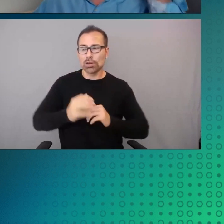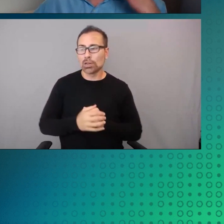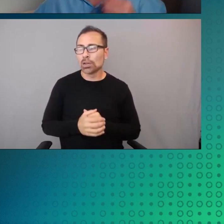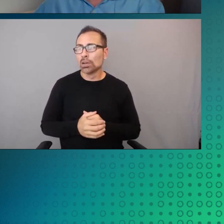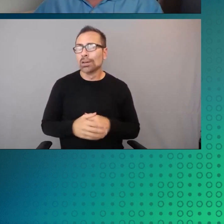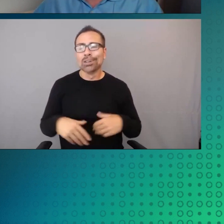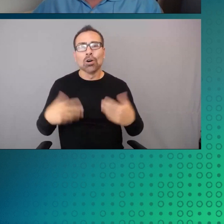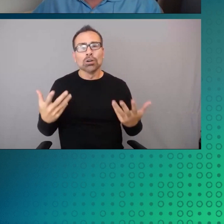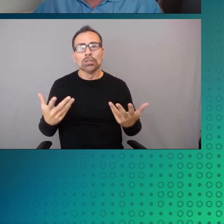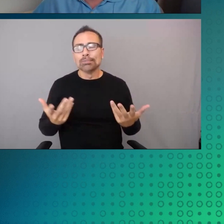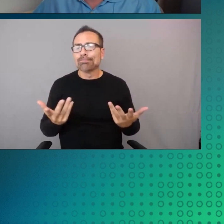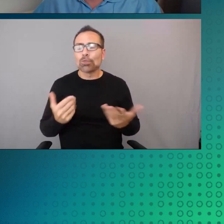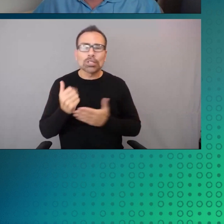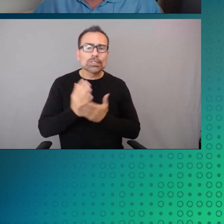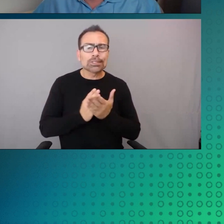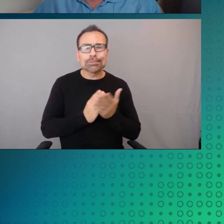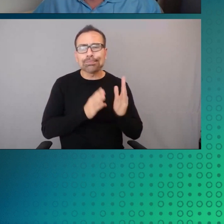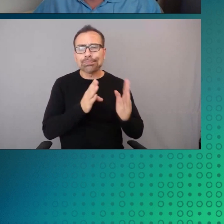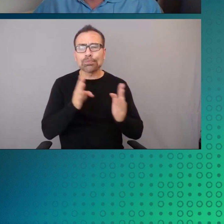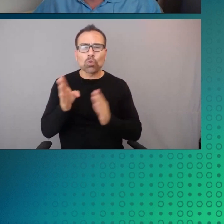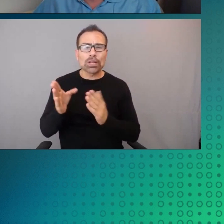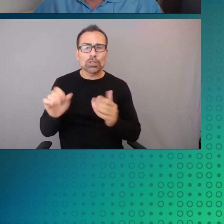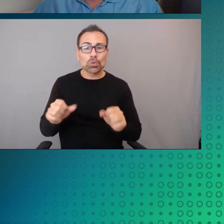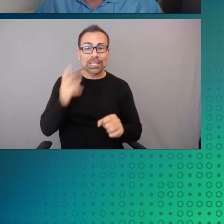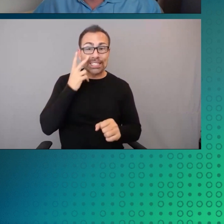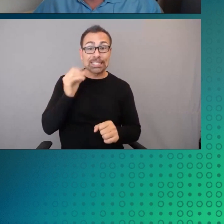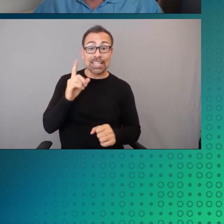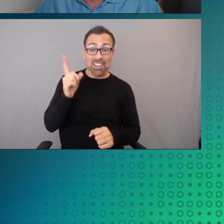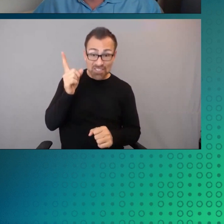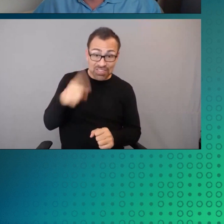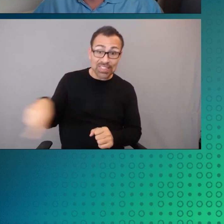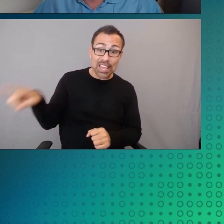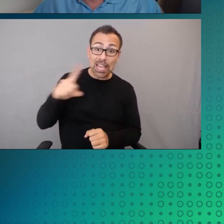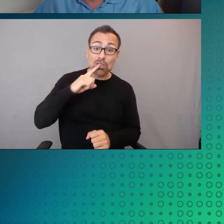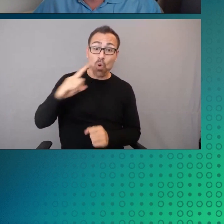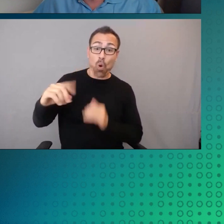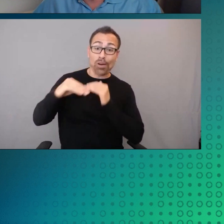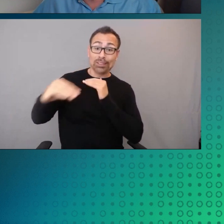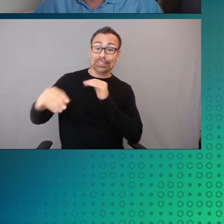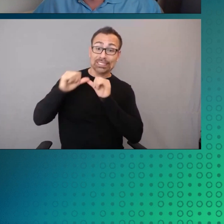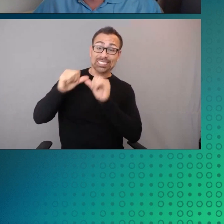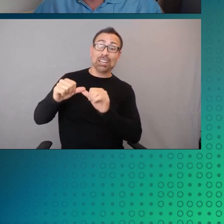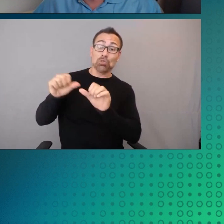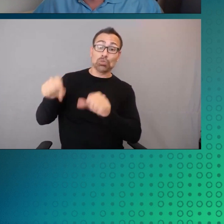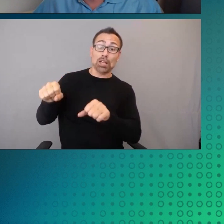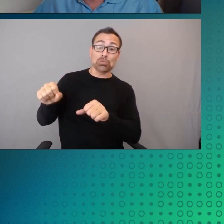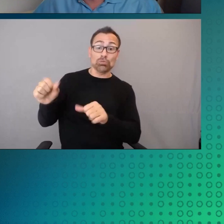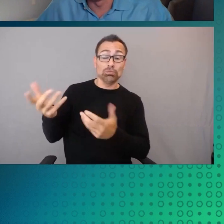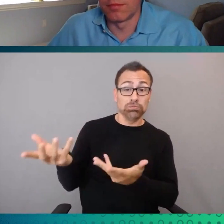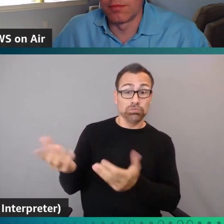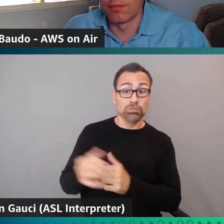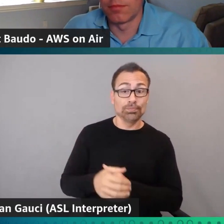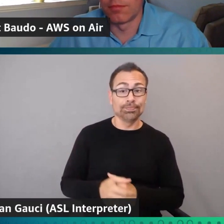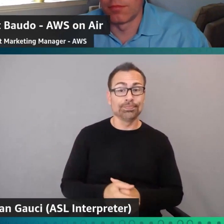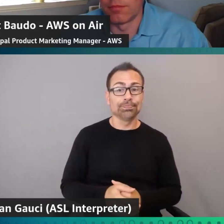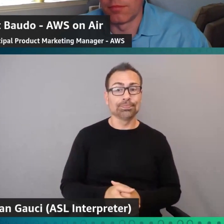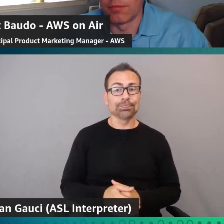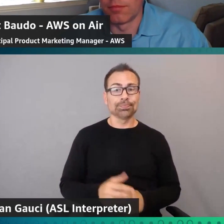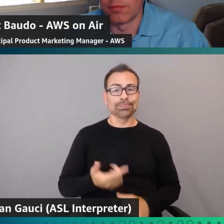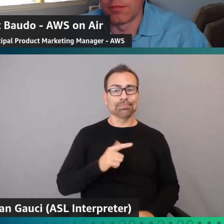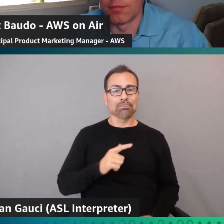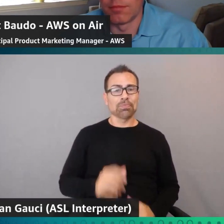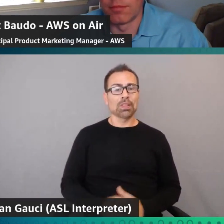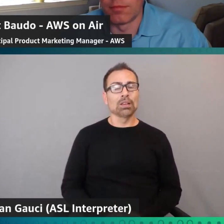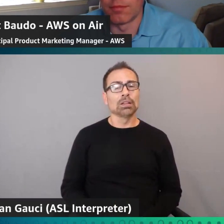what are ways that we could see, are they being as sustainable as possible? Right. So actually,